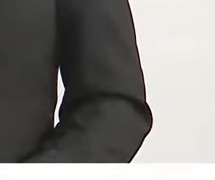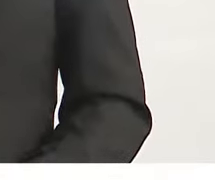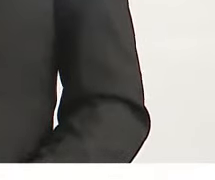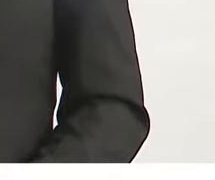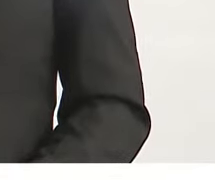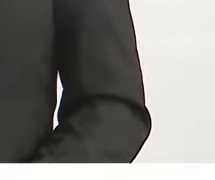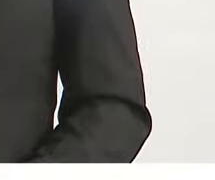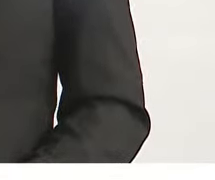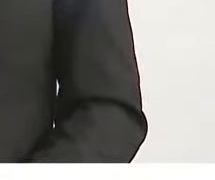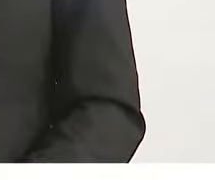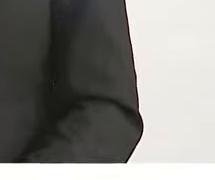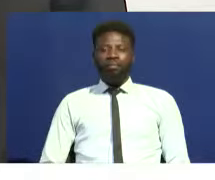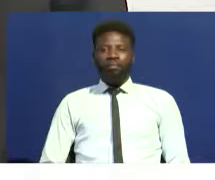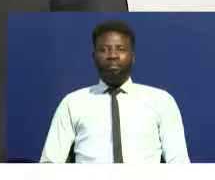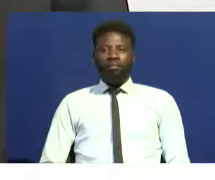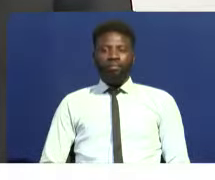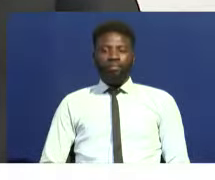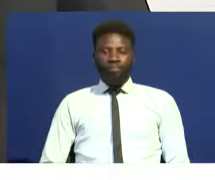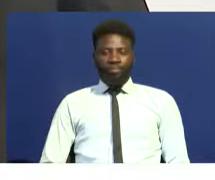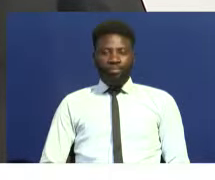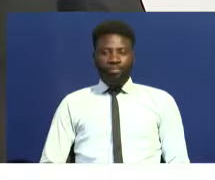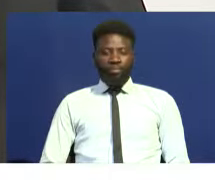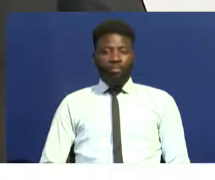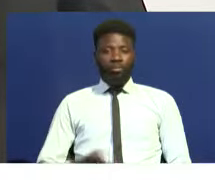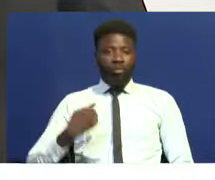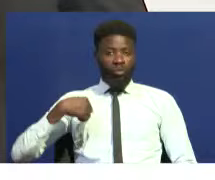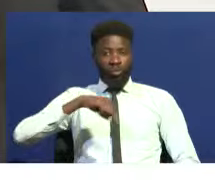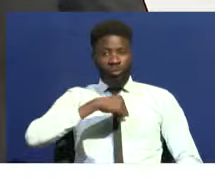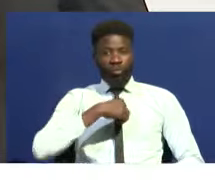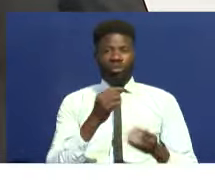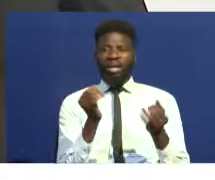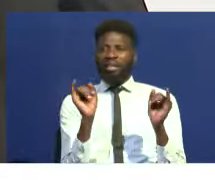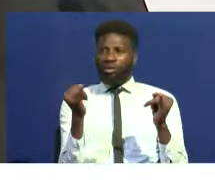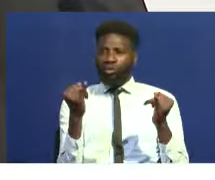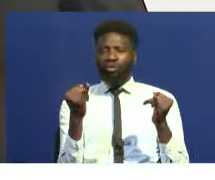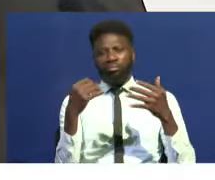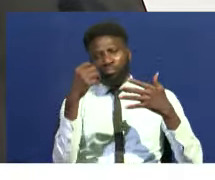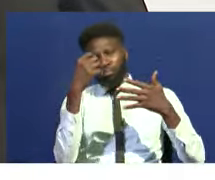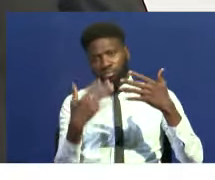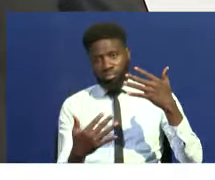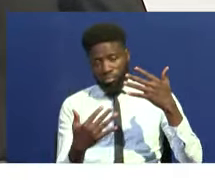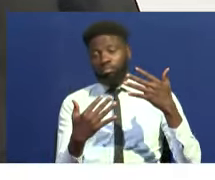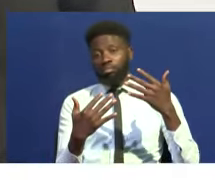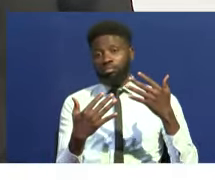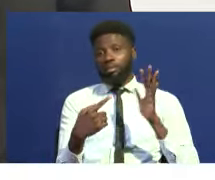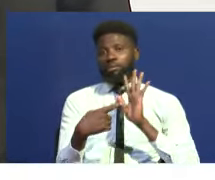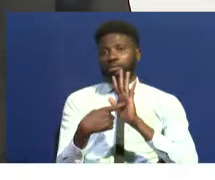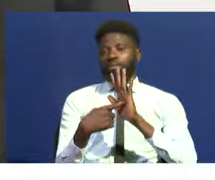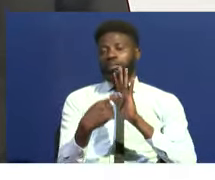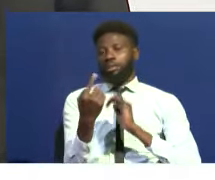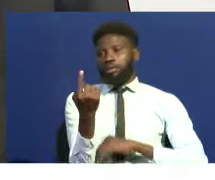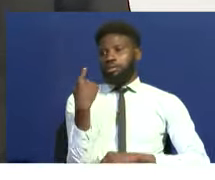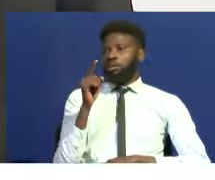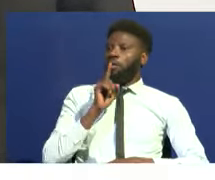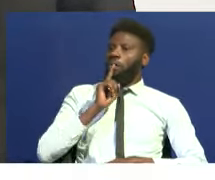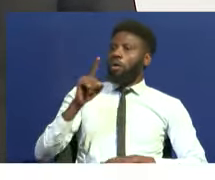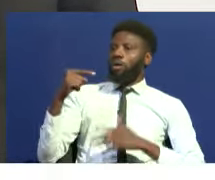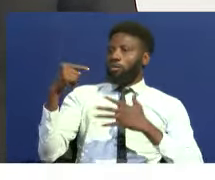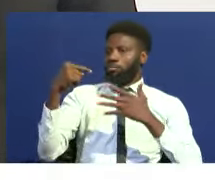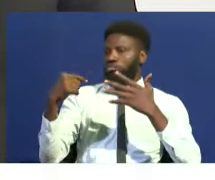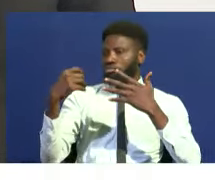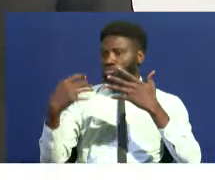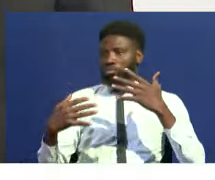And among what we have lined up for you, including the orders that were issued yesterday in regards to the people who have